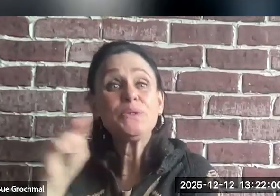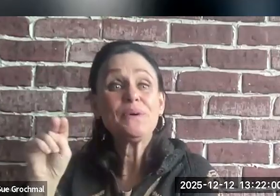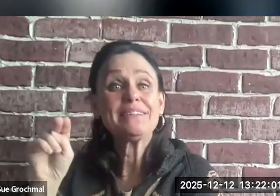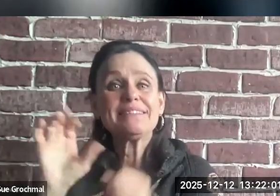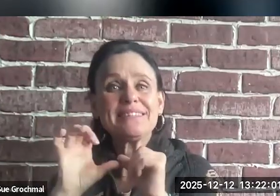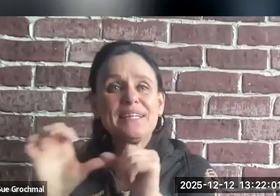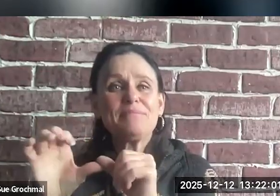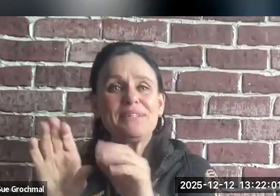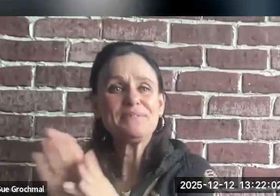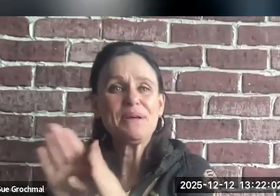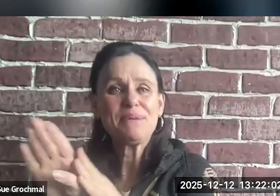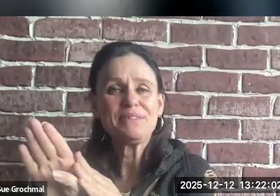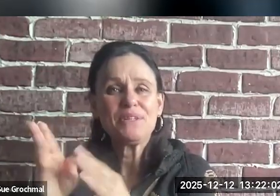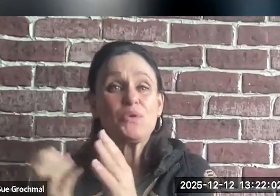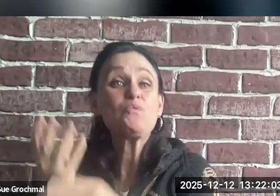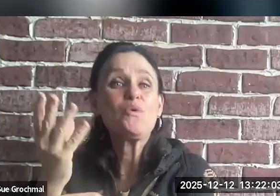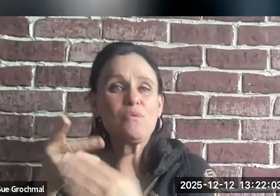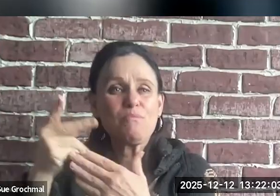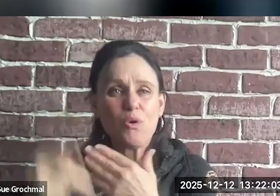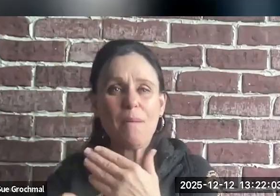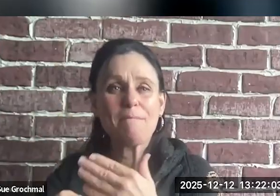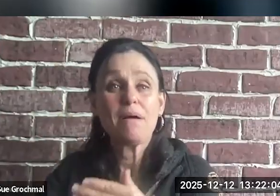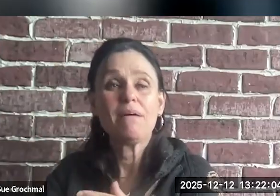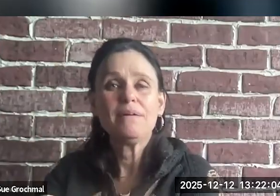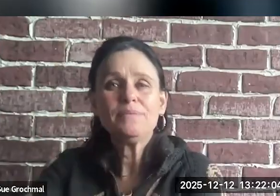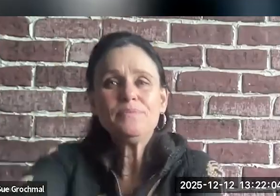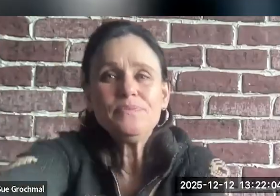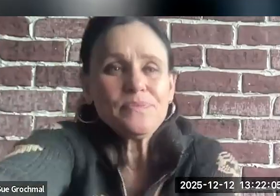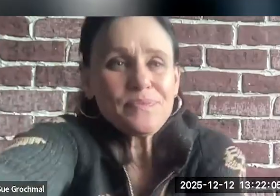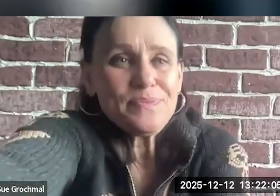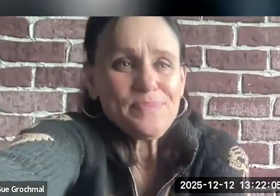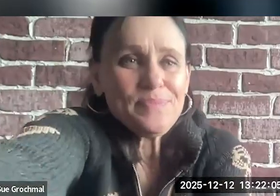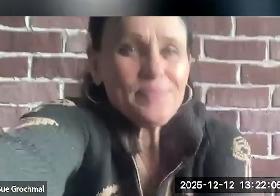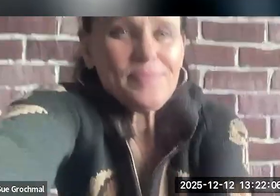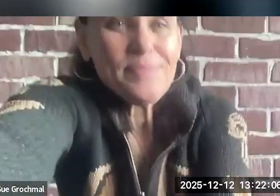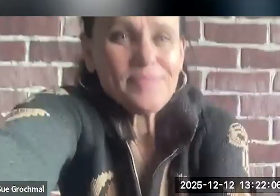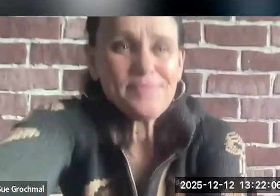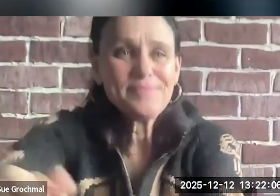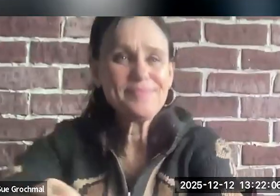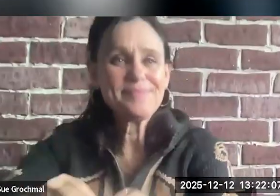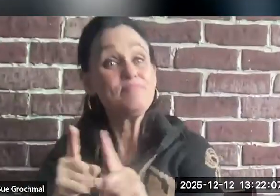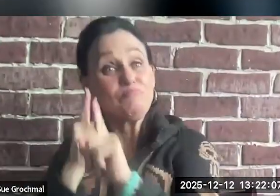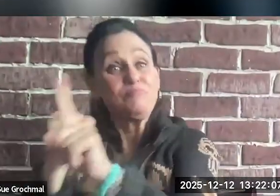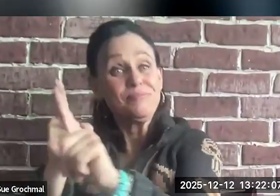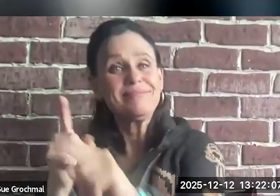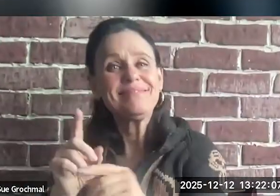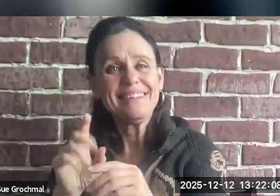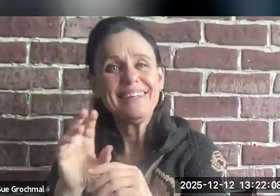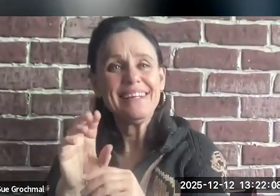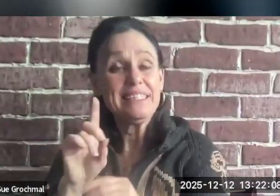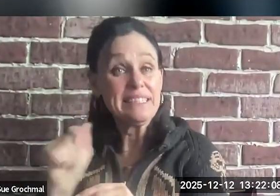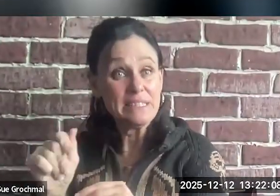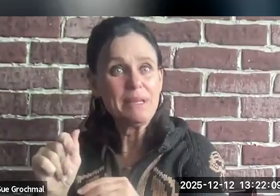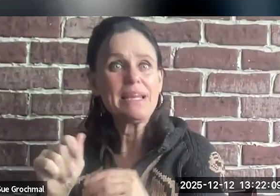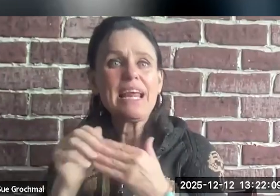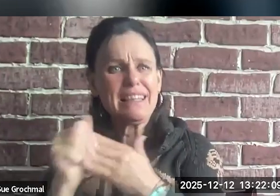Sustainable Development Goals Program. In short, this project aims to localize SDGs in communities, and it aims to foster disability leadership and climate